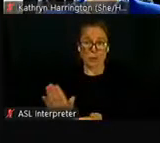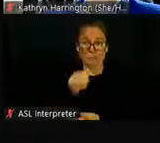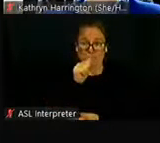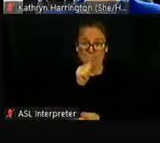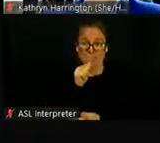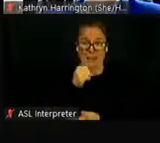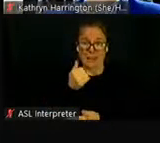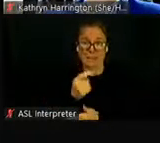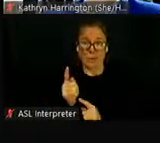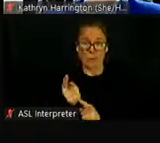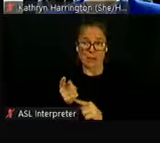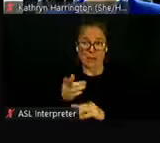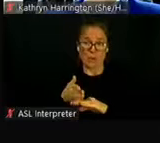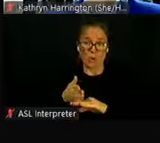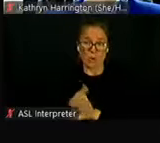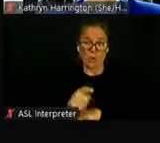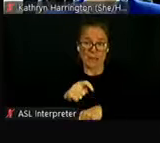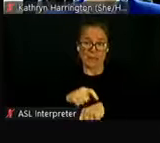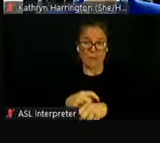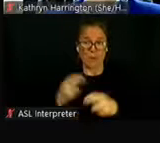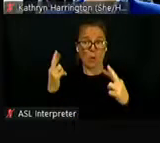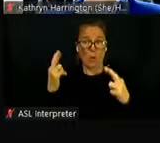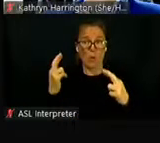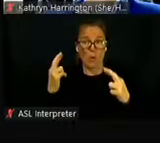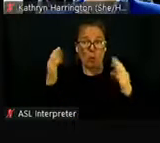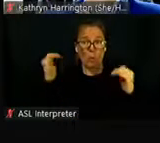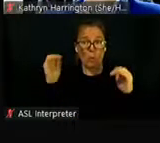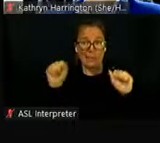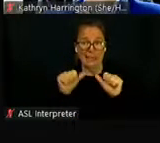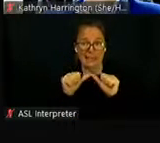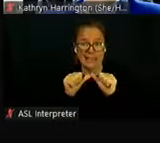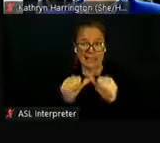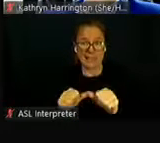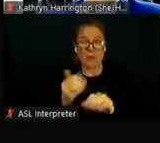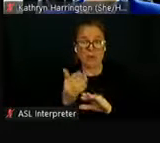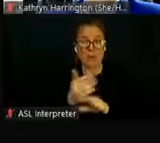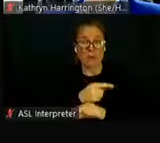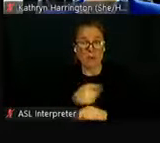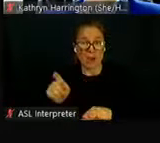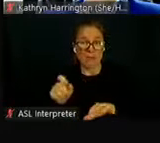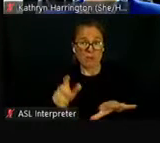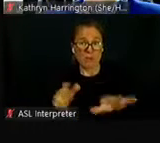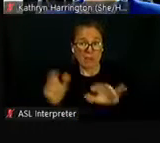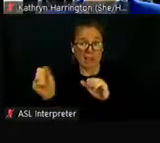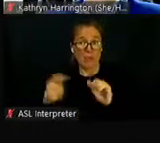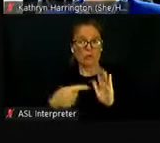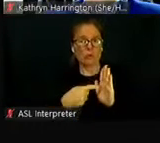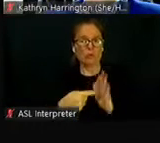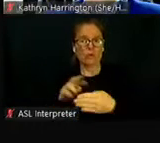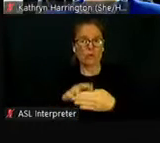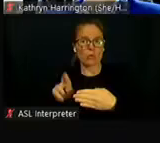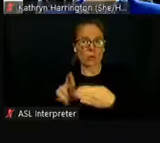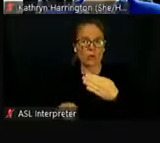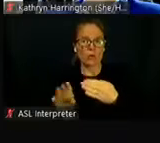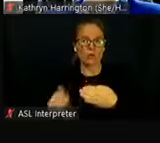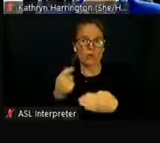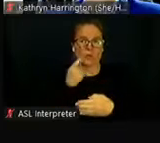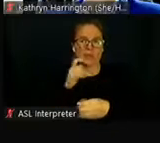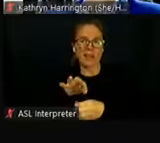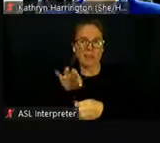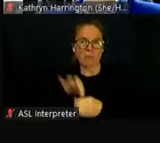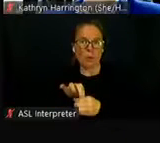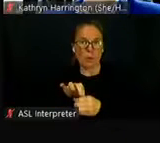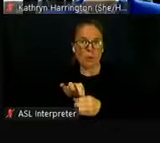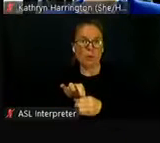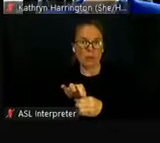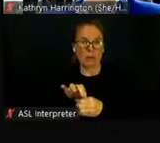minutes over, I hope you can still stay with us. But before people have to start leaving, I did want to show the results of the poll that you all participated